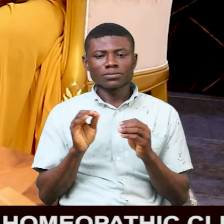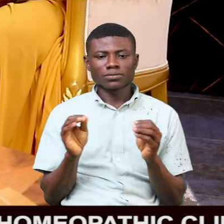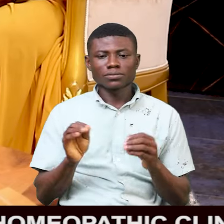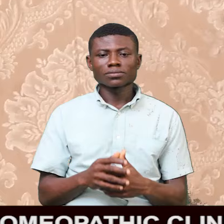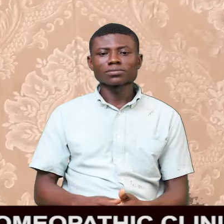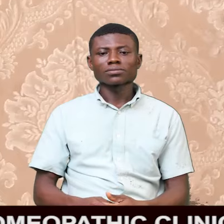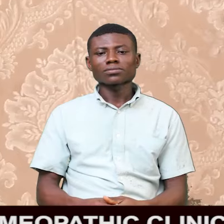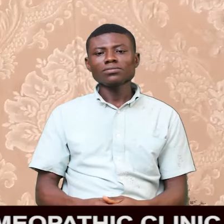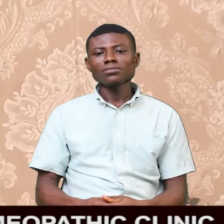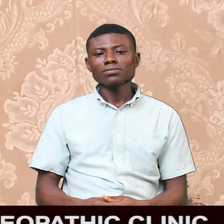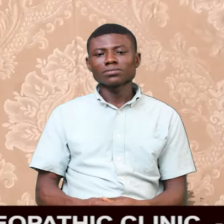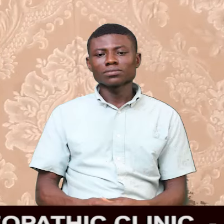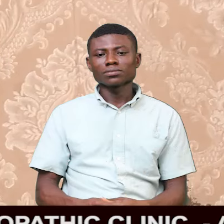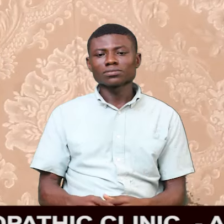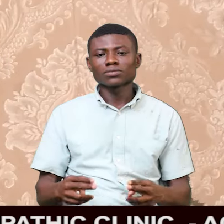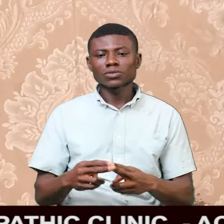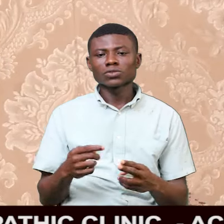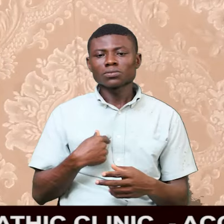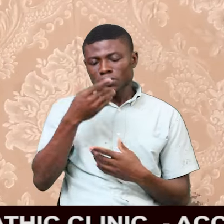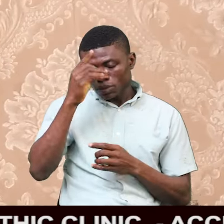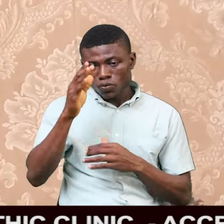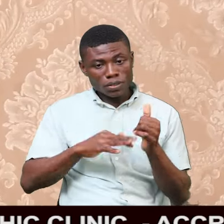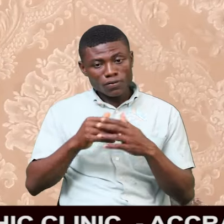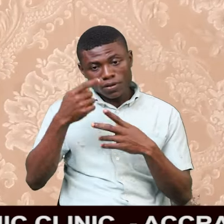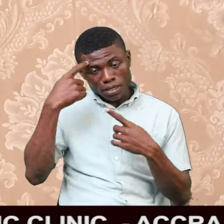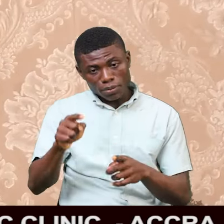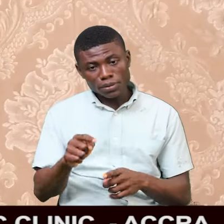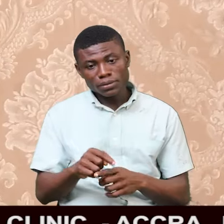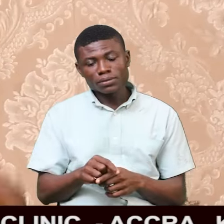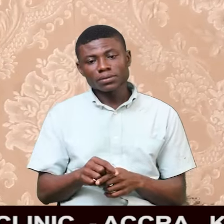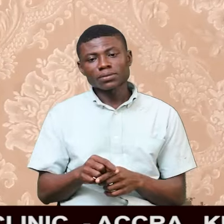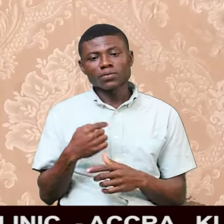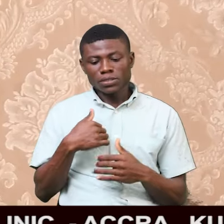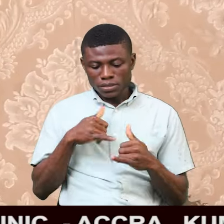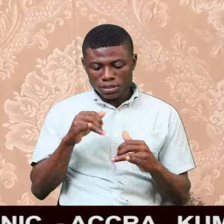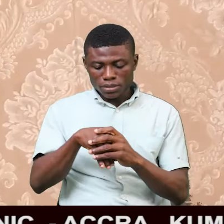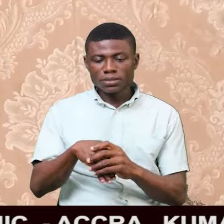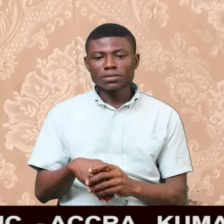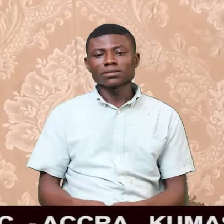aba nti me ya madwen se bibia beba bia yetim